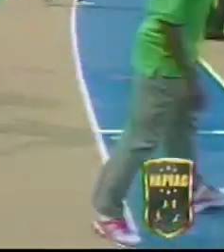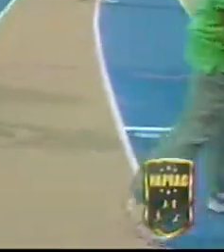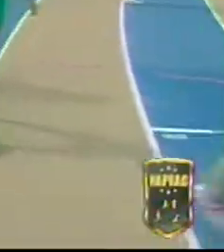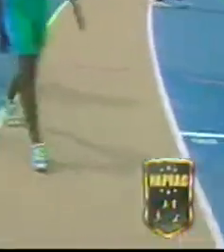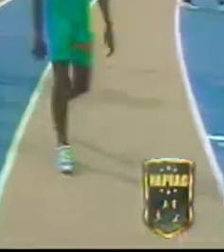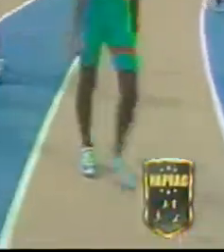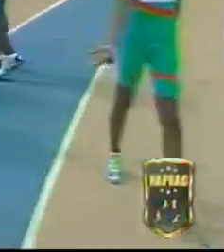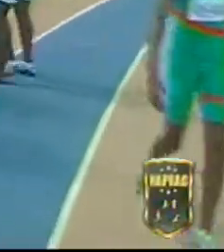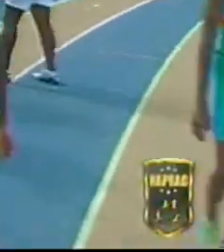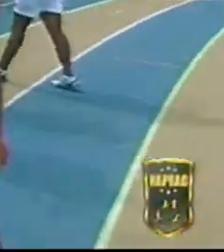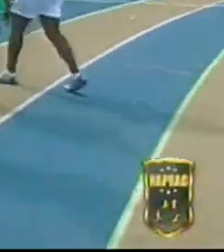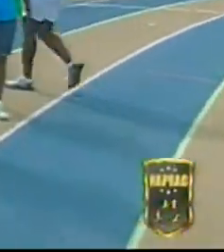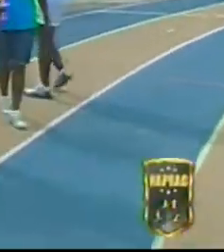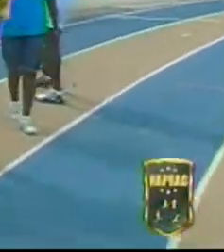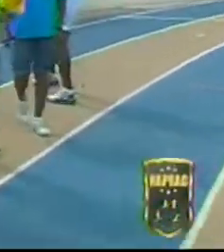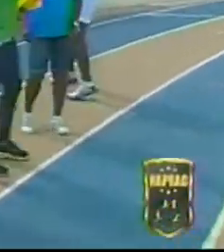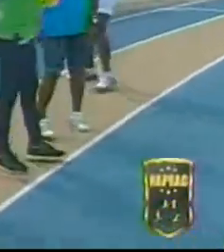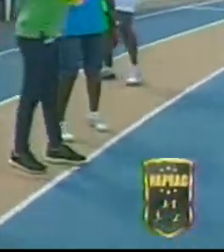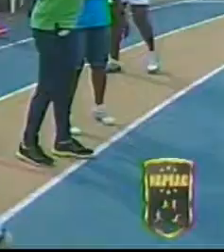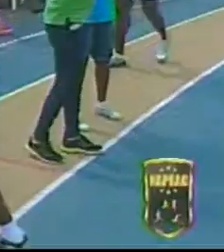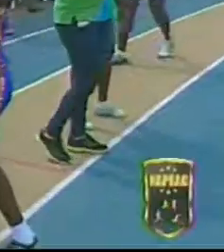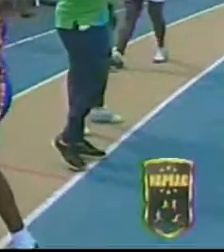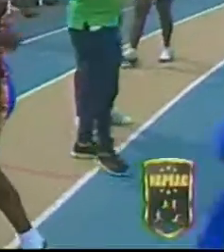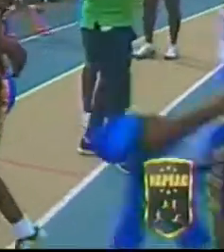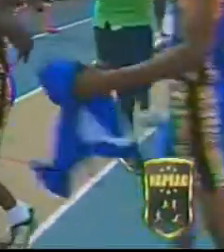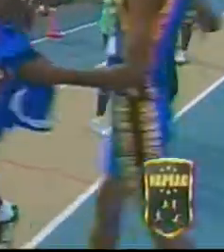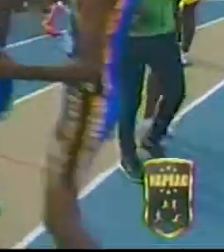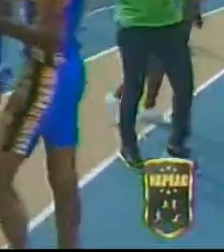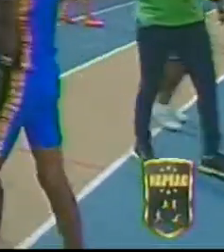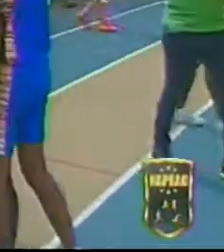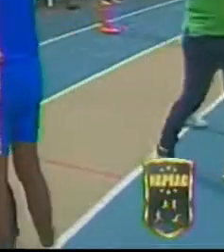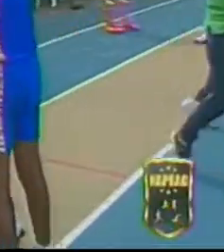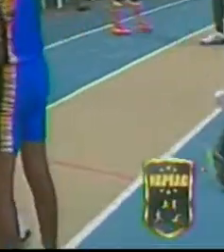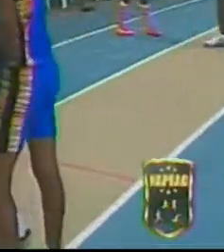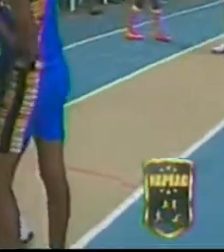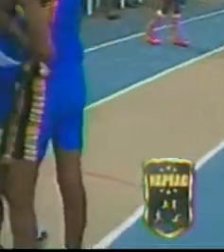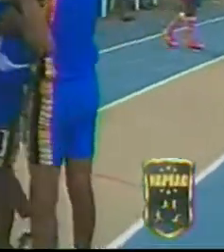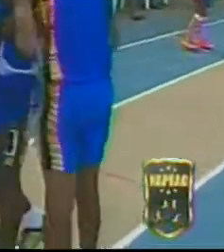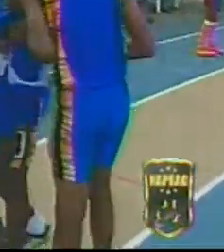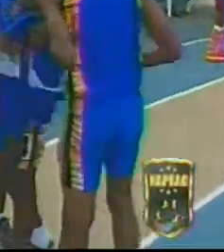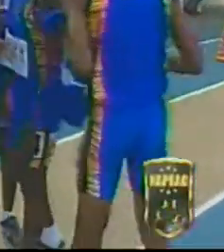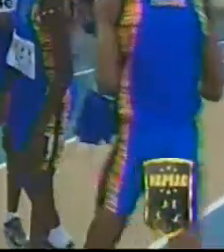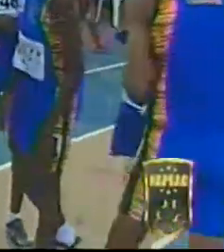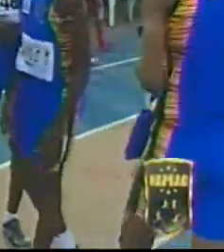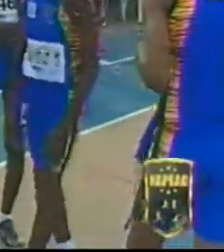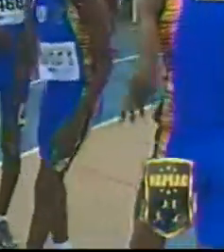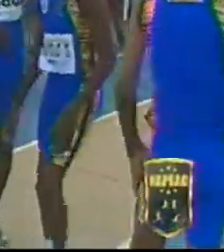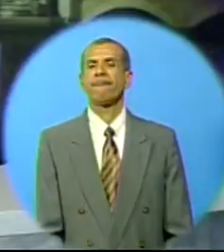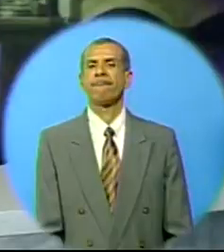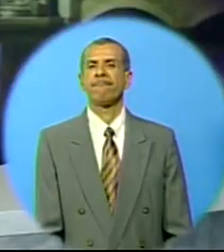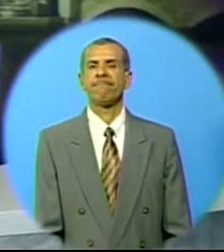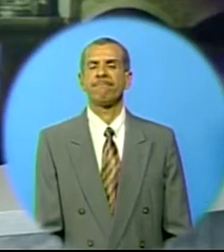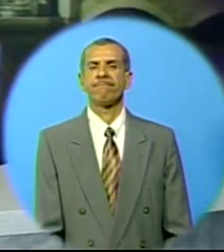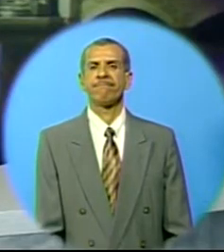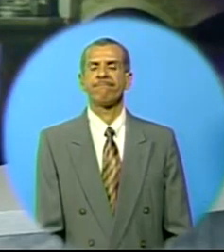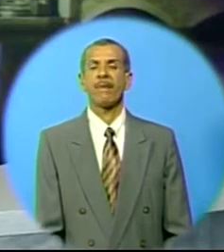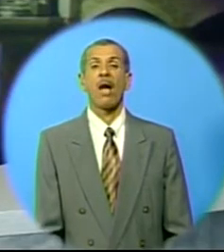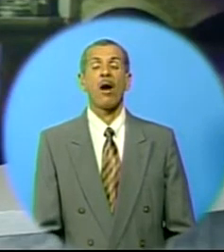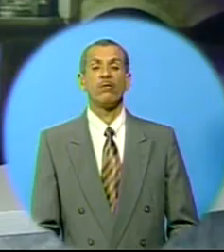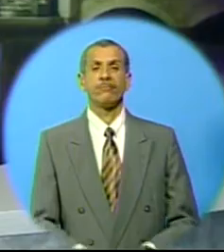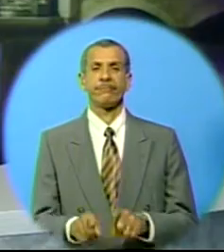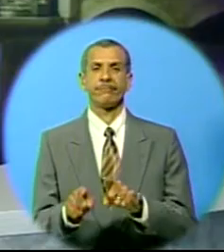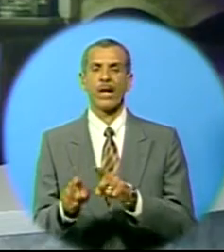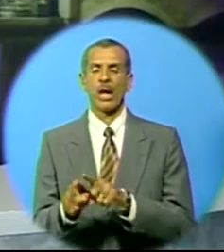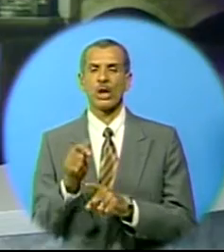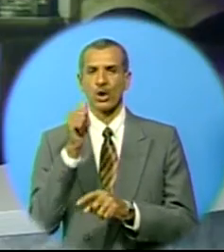faded. So too did Blackman and Gollop. Well done to the lads from West Terrace. Meanwhile,